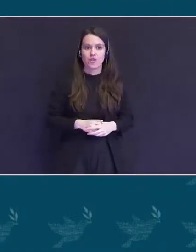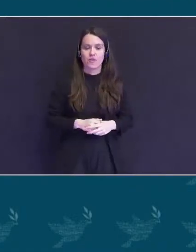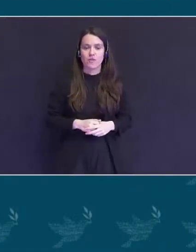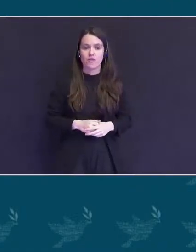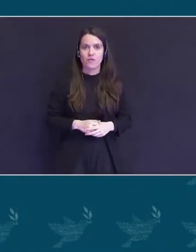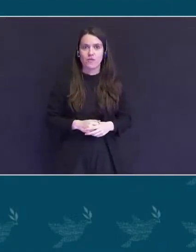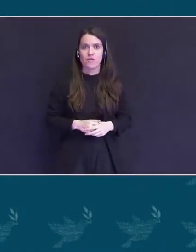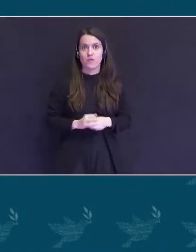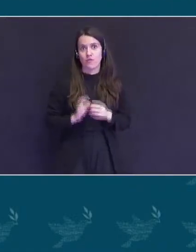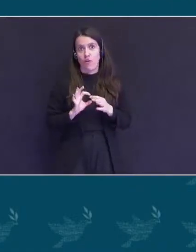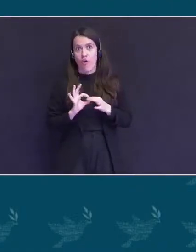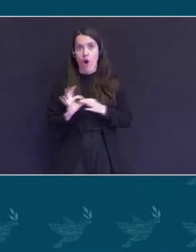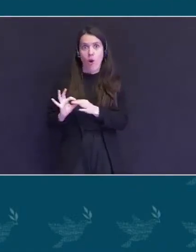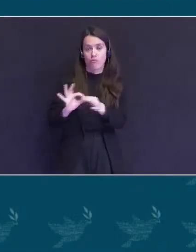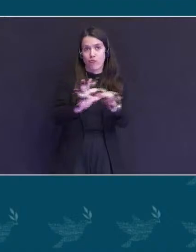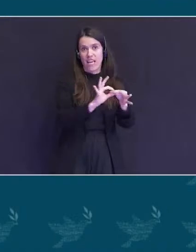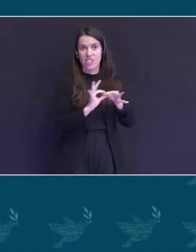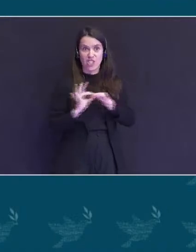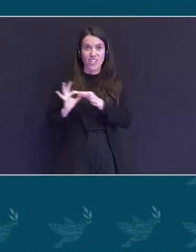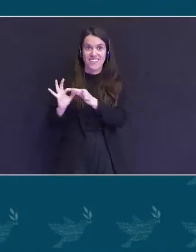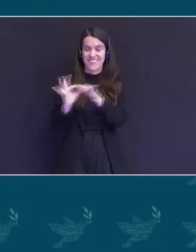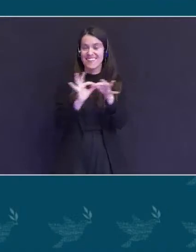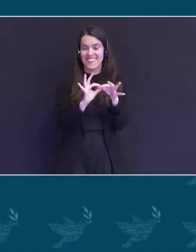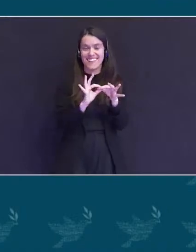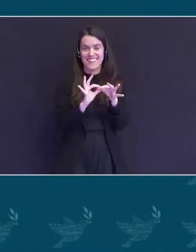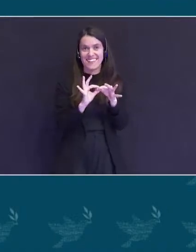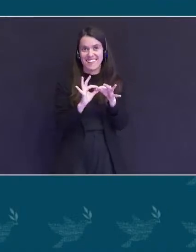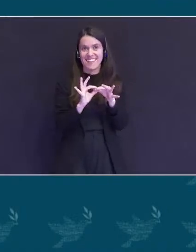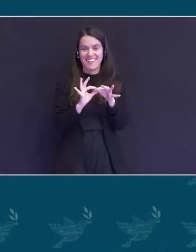involves cooperation between